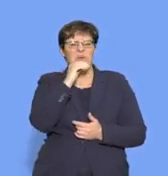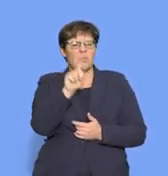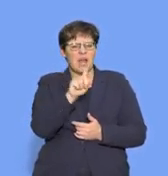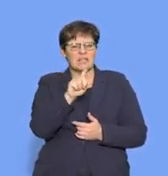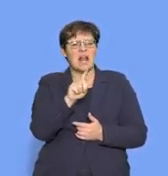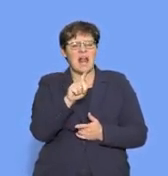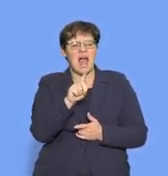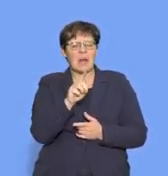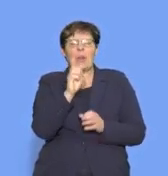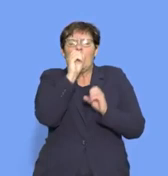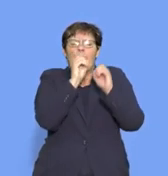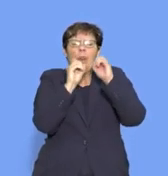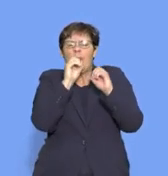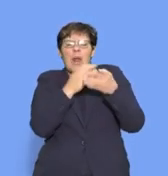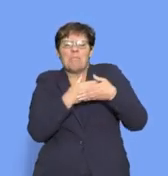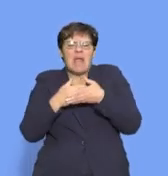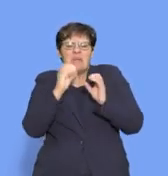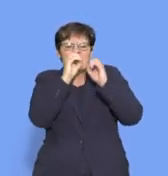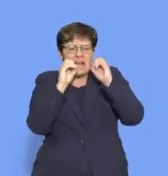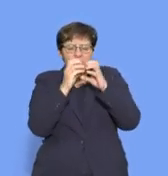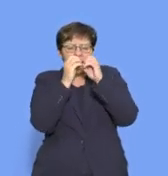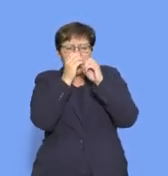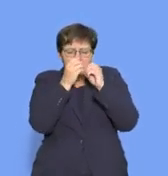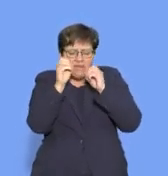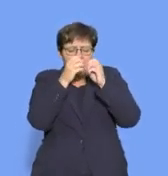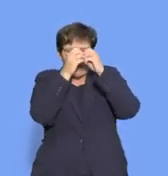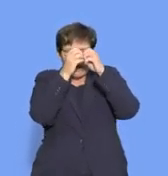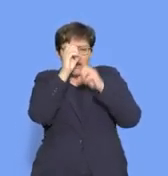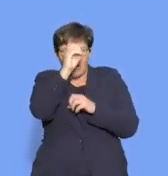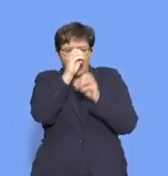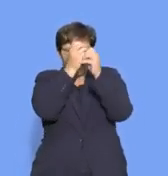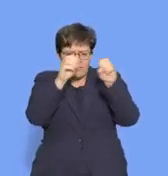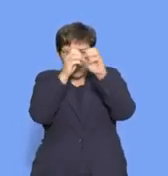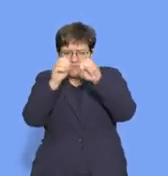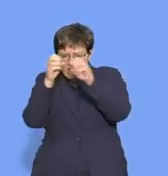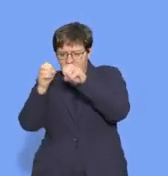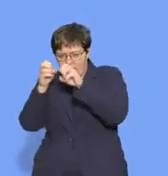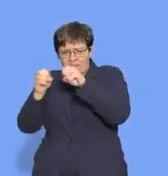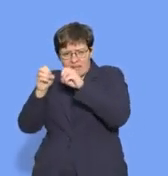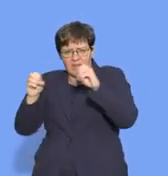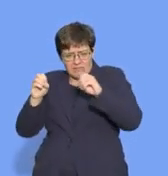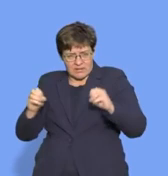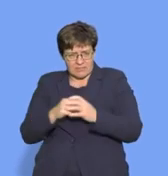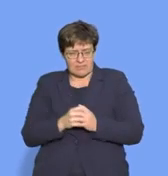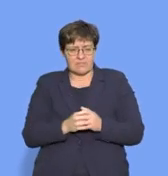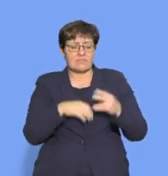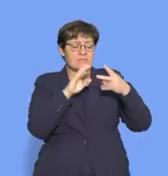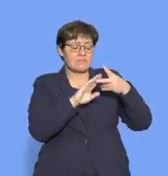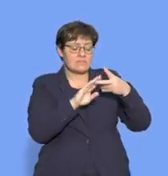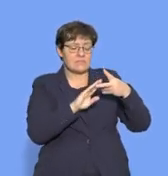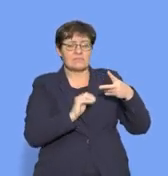like tiny baby cells. Then, on the outside of each part of the plant, we